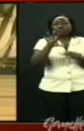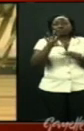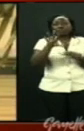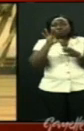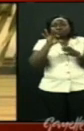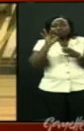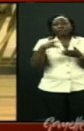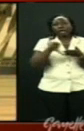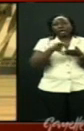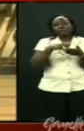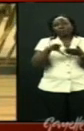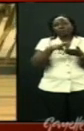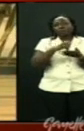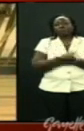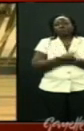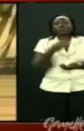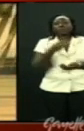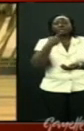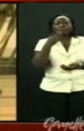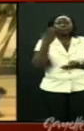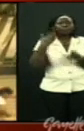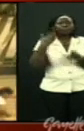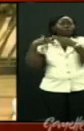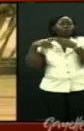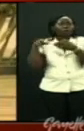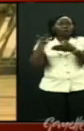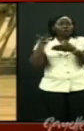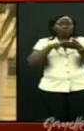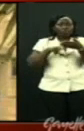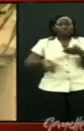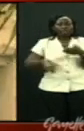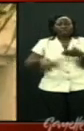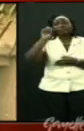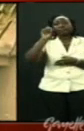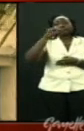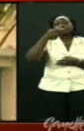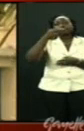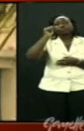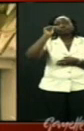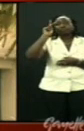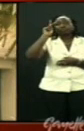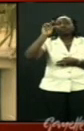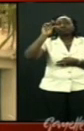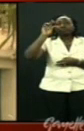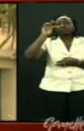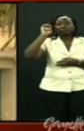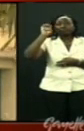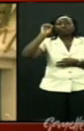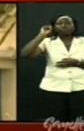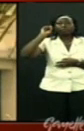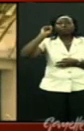I used to read a lot of Shakespeare. That's where I get the name Merchant from. Merchant of Venice, 1 pound of flesh without a drip of blood.